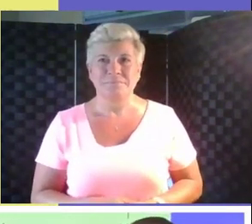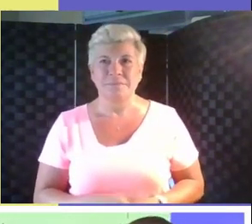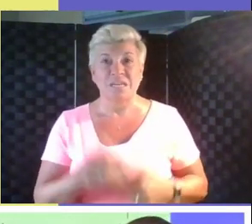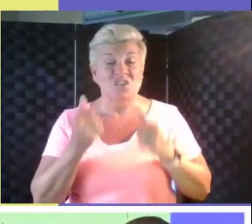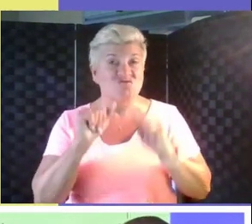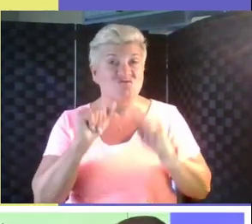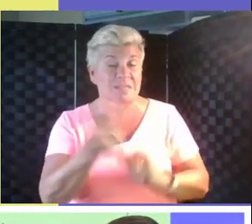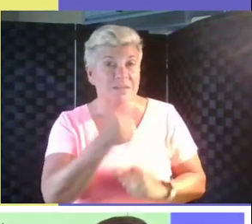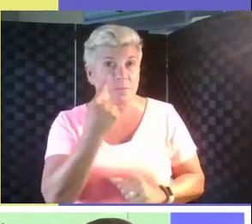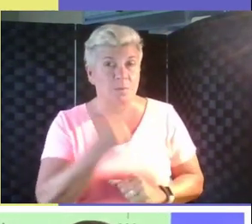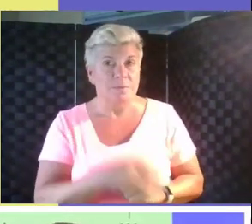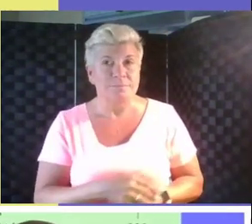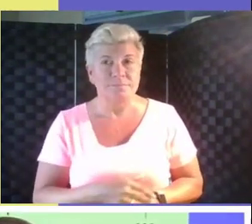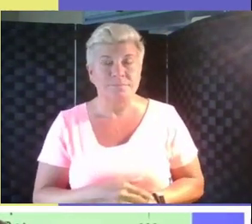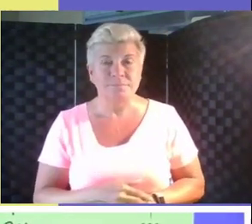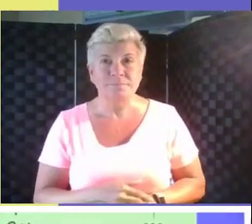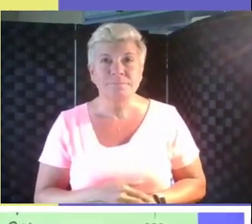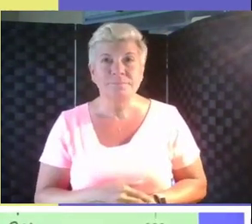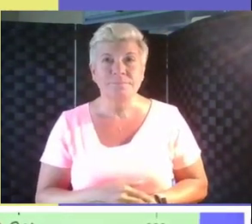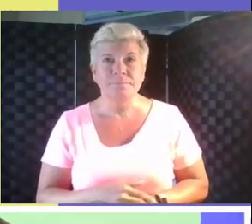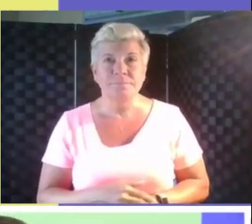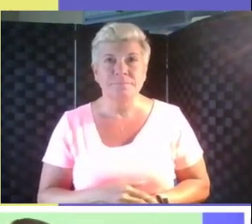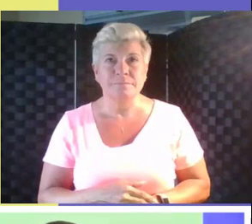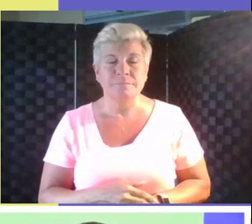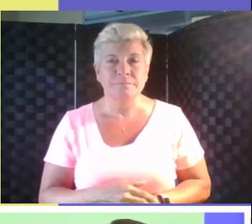Let's try another one.